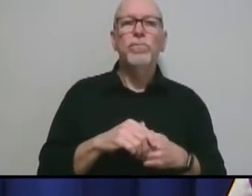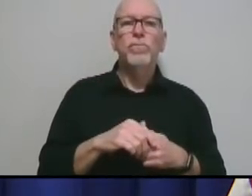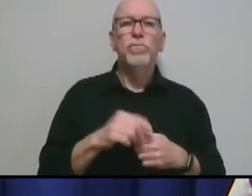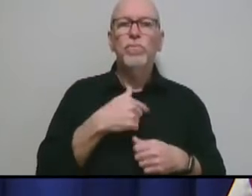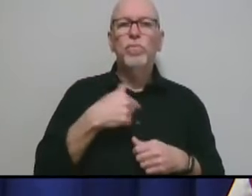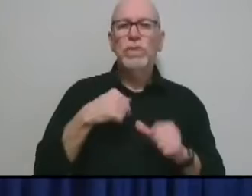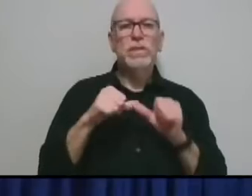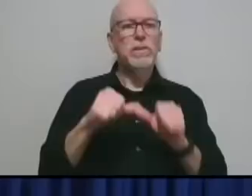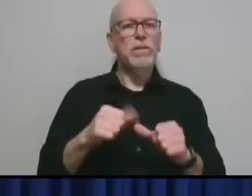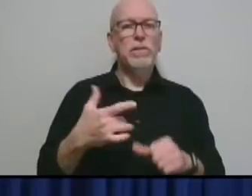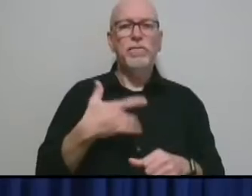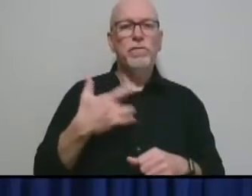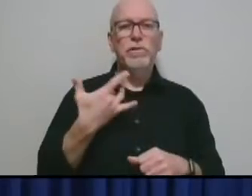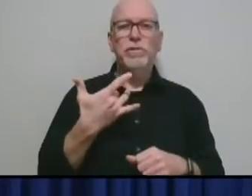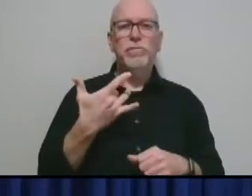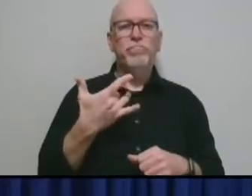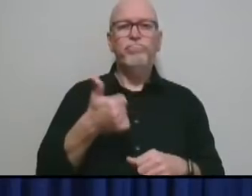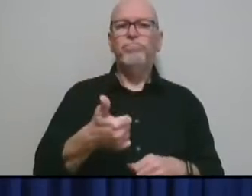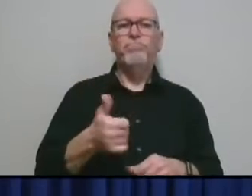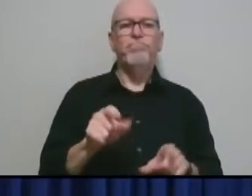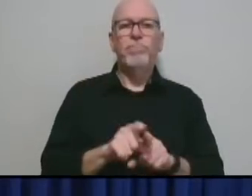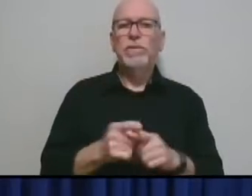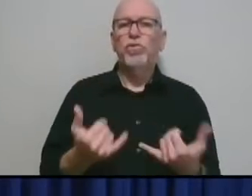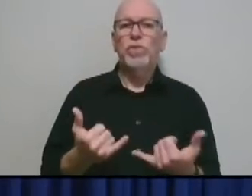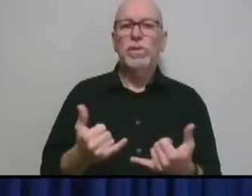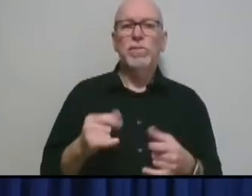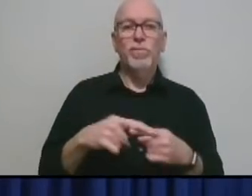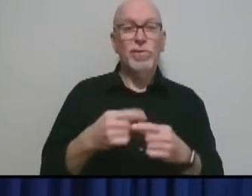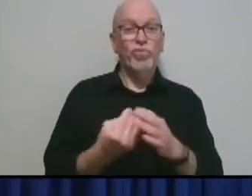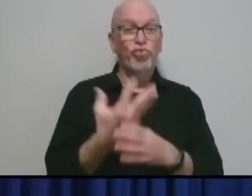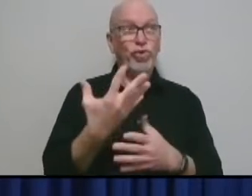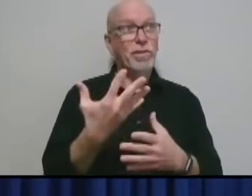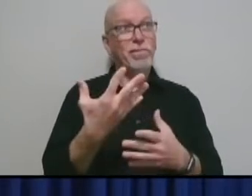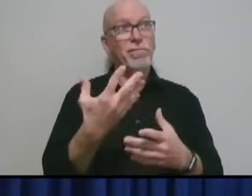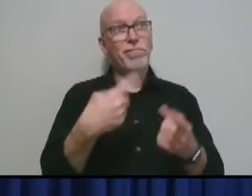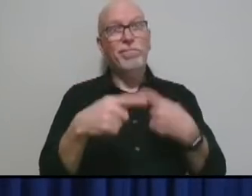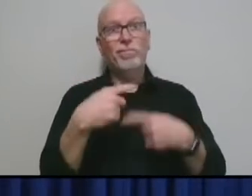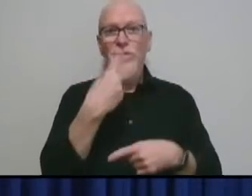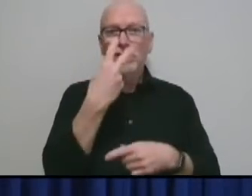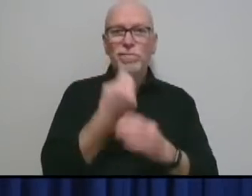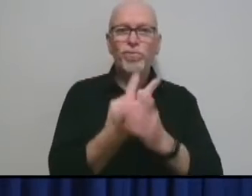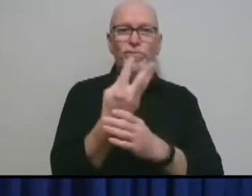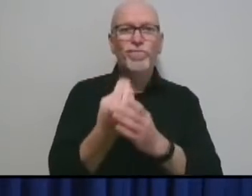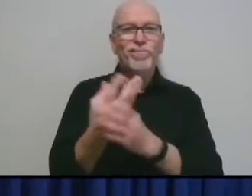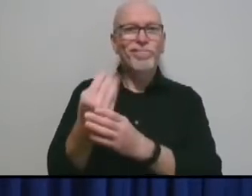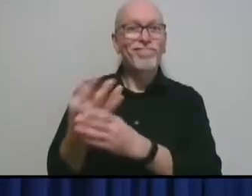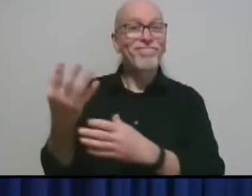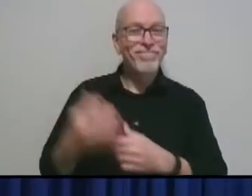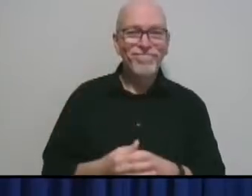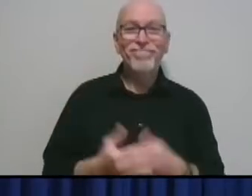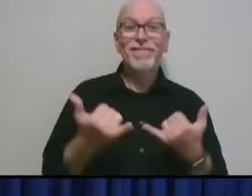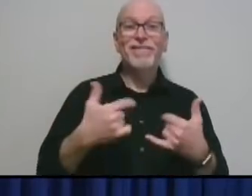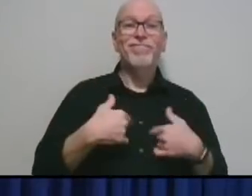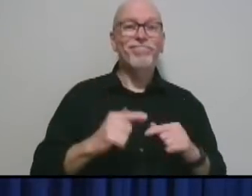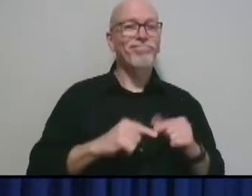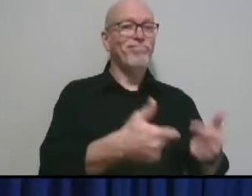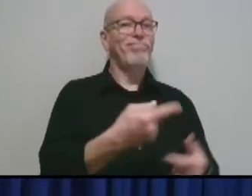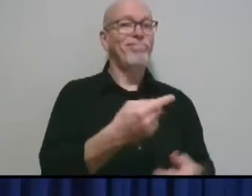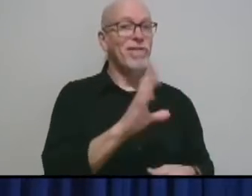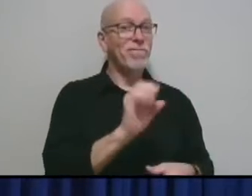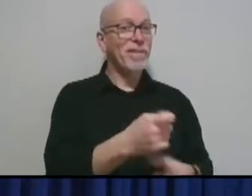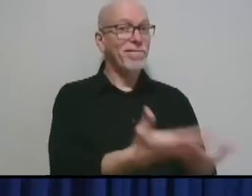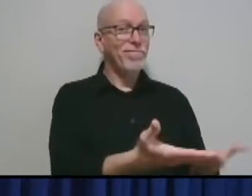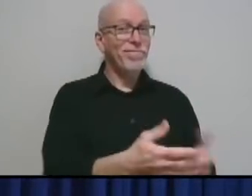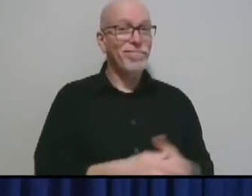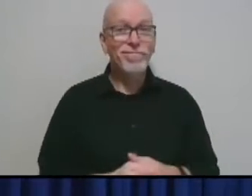continue to feel as good as we do today as the spring continues to watch things bloom. And with that, I will turn it over to Dr. Box. Thank you,